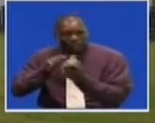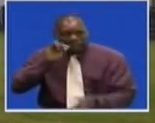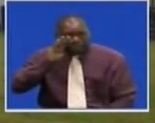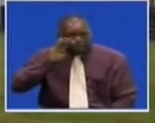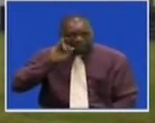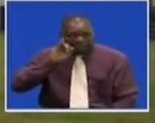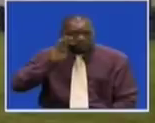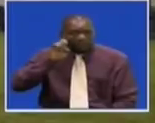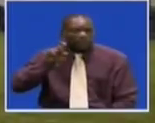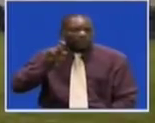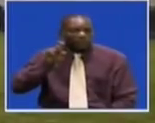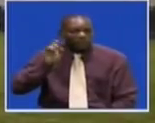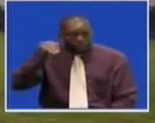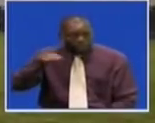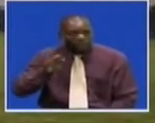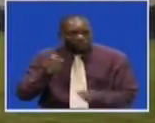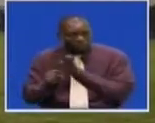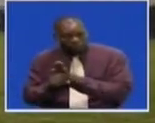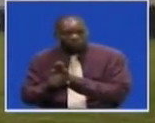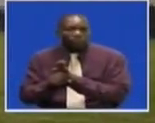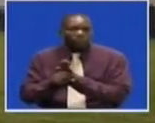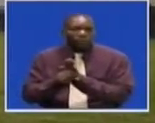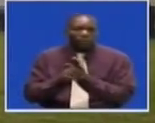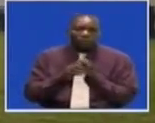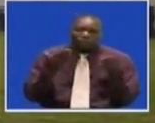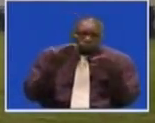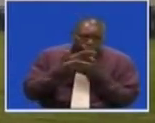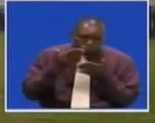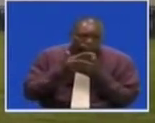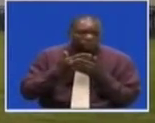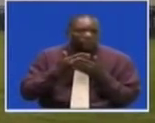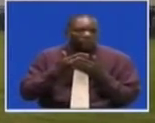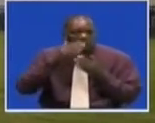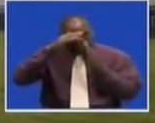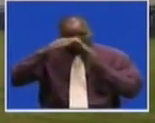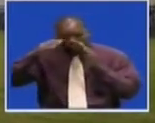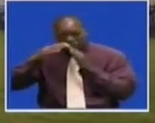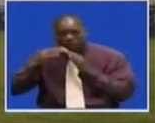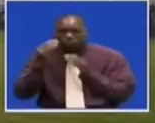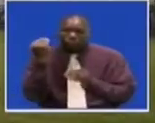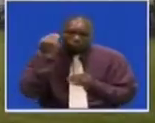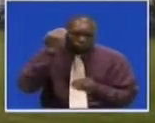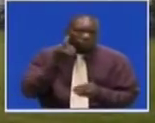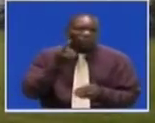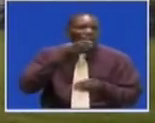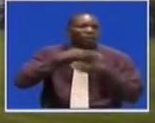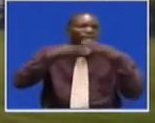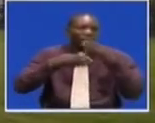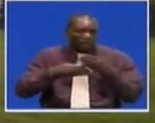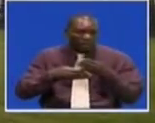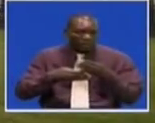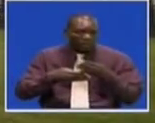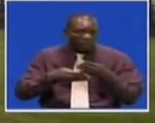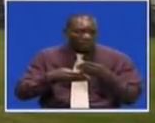which 9 fully furnished flats, a one-story house and other structures have been constructed. Ms. Katongo said